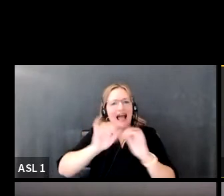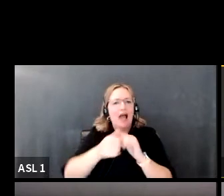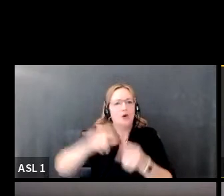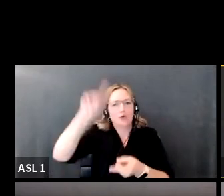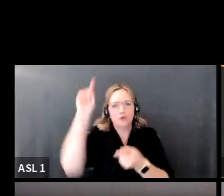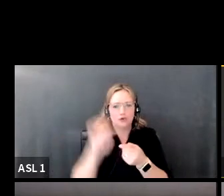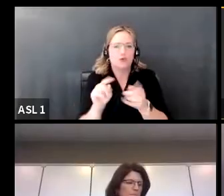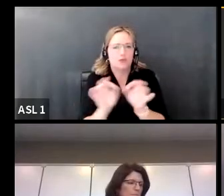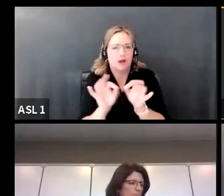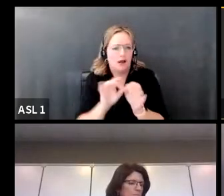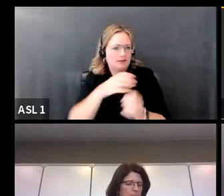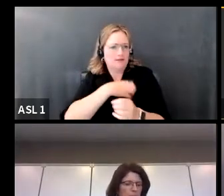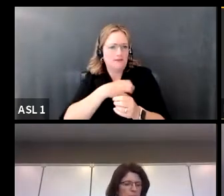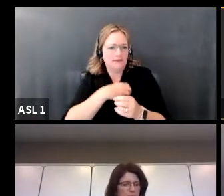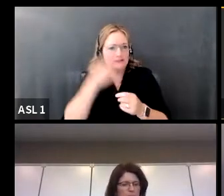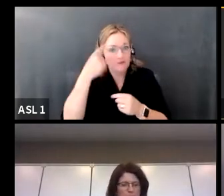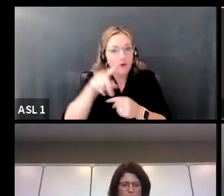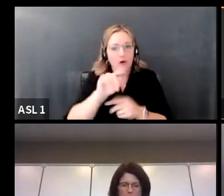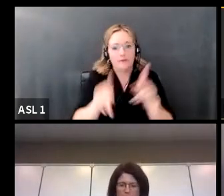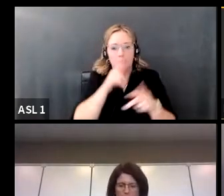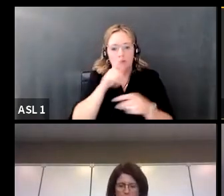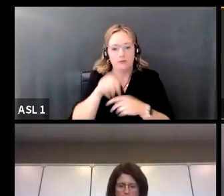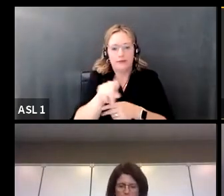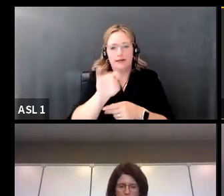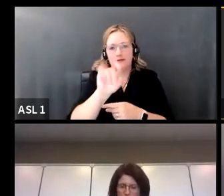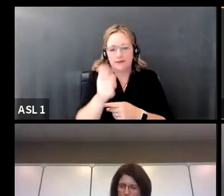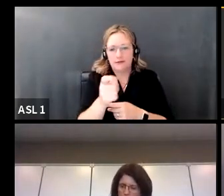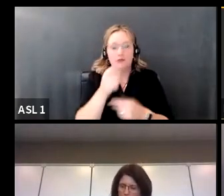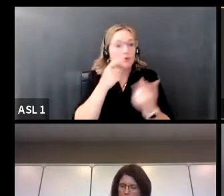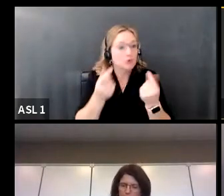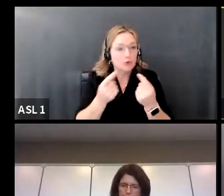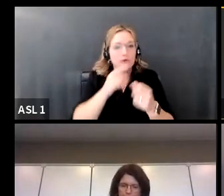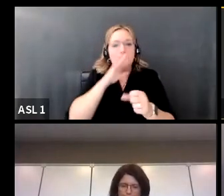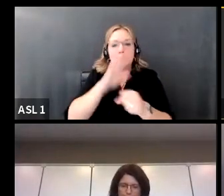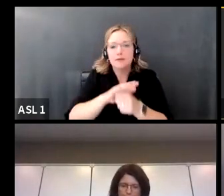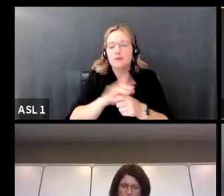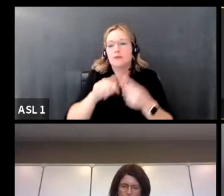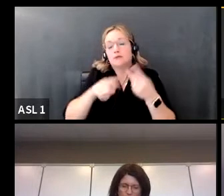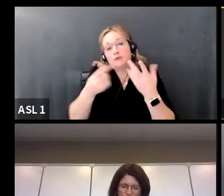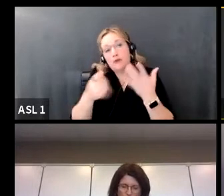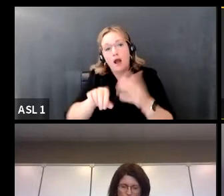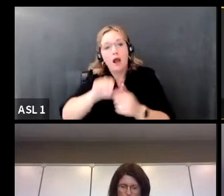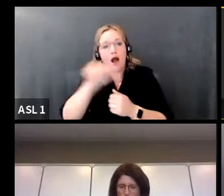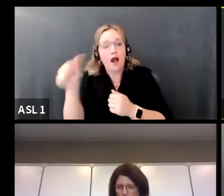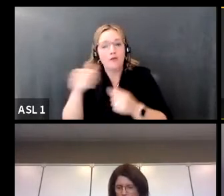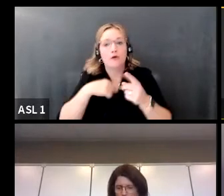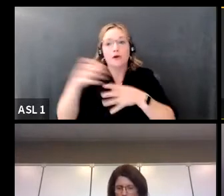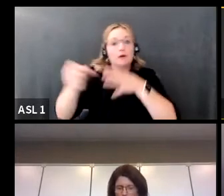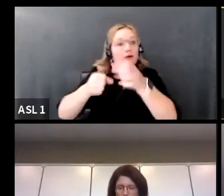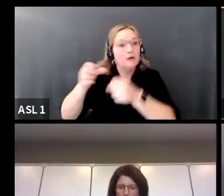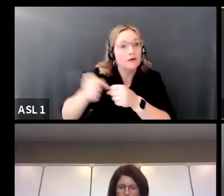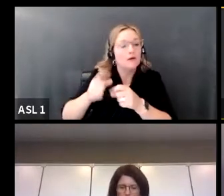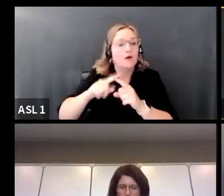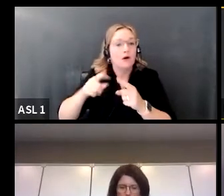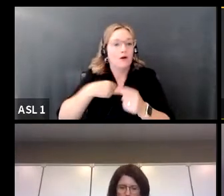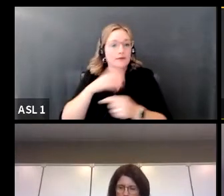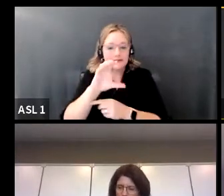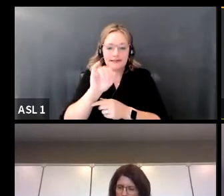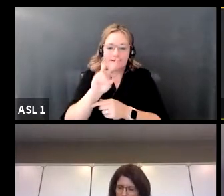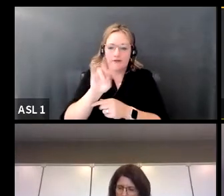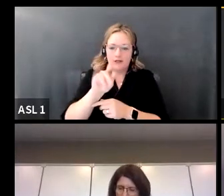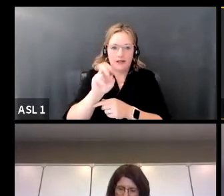taxpayers by earnestly exploring and committing to implementing outsourcing and civilianization where it makes